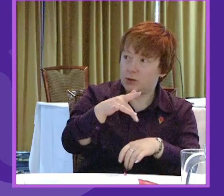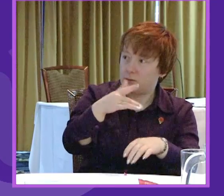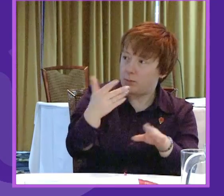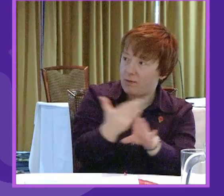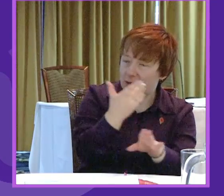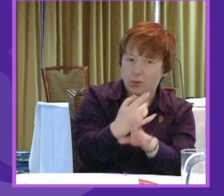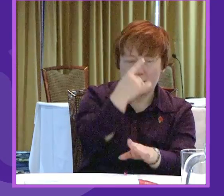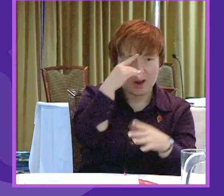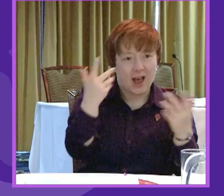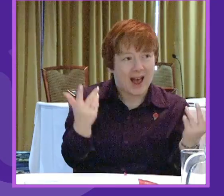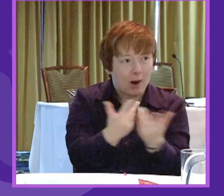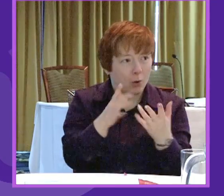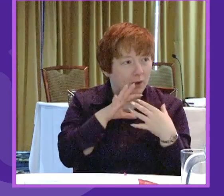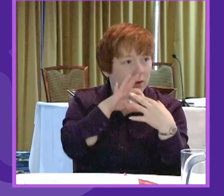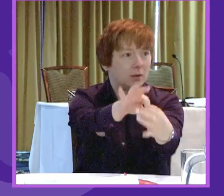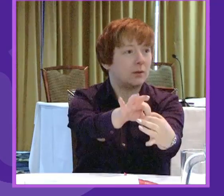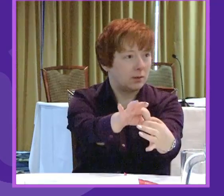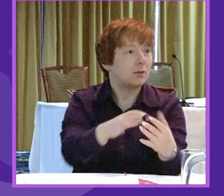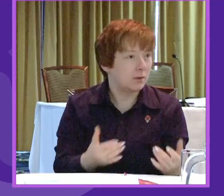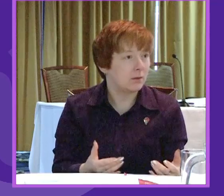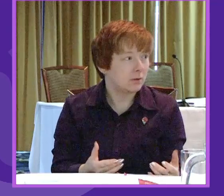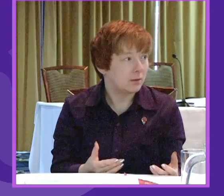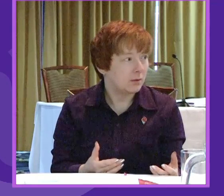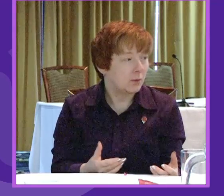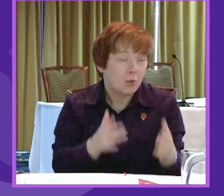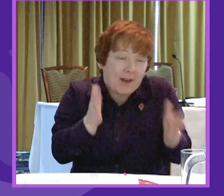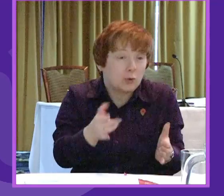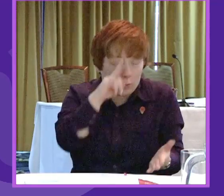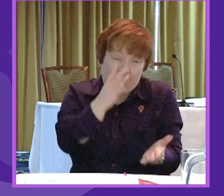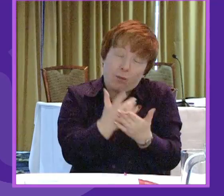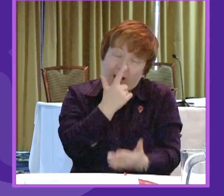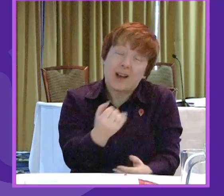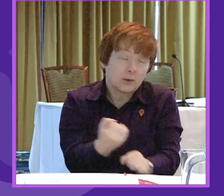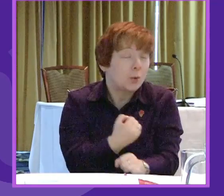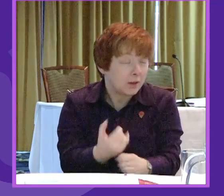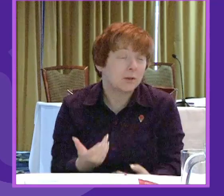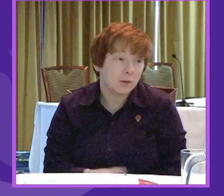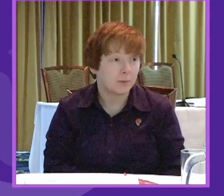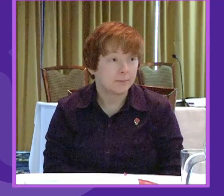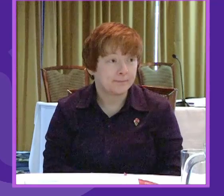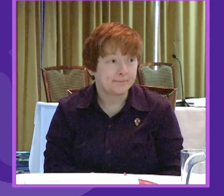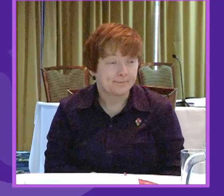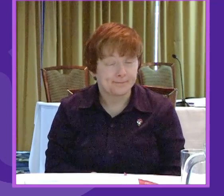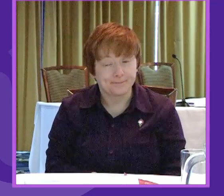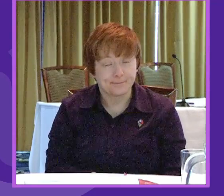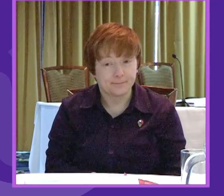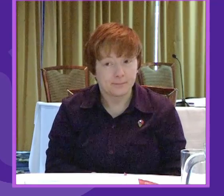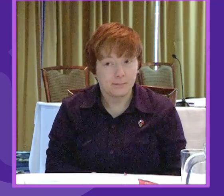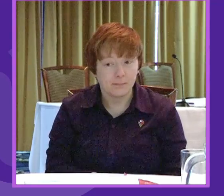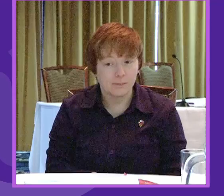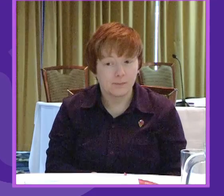psychological professions to talk about exactly how we do that. Because I'm convinced, you have to be convinced that we can do that. We can do that.